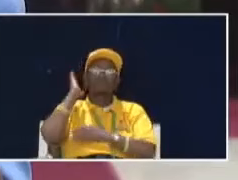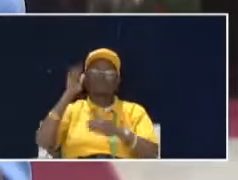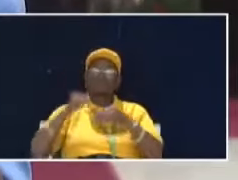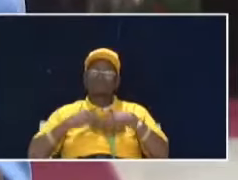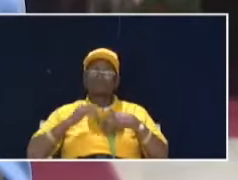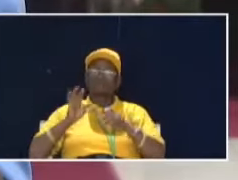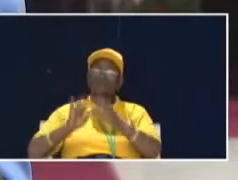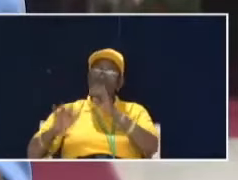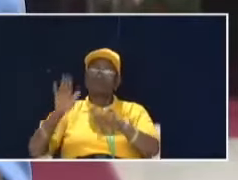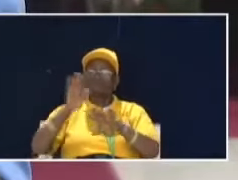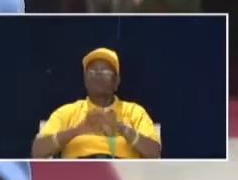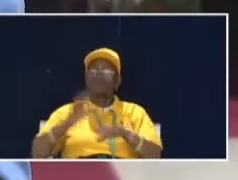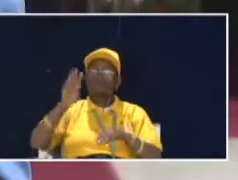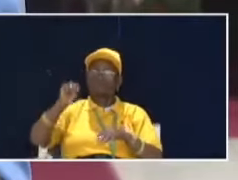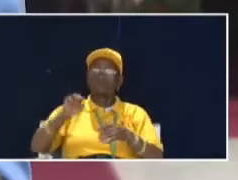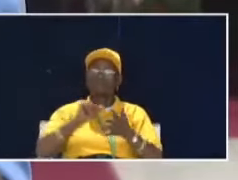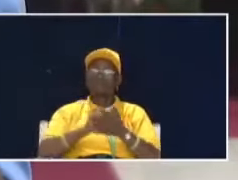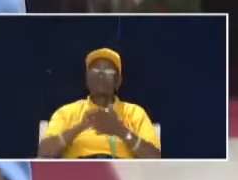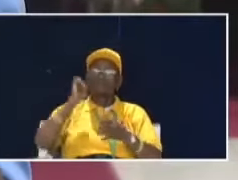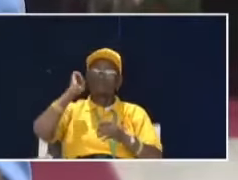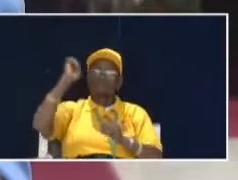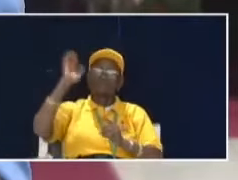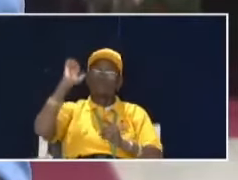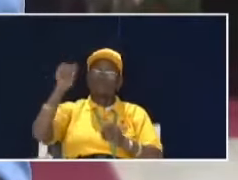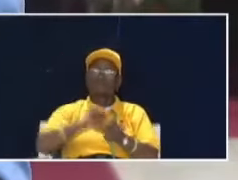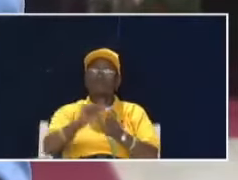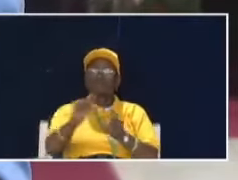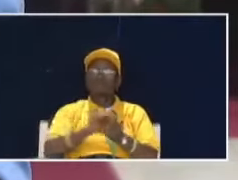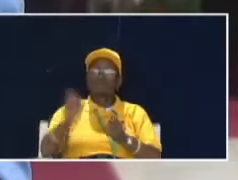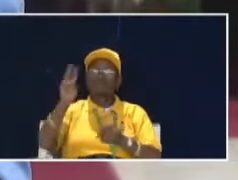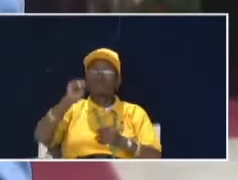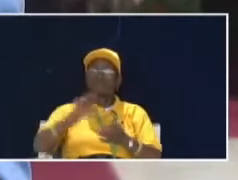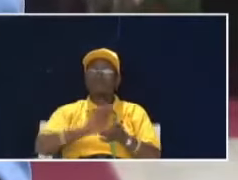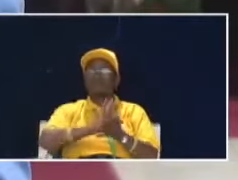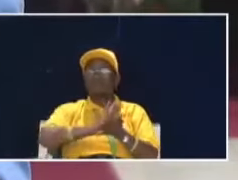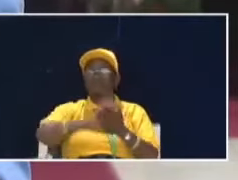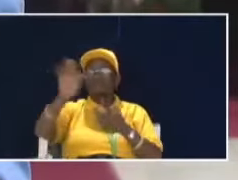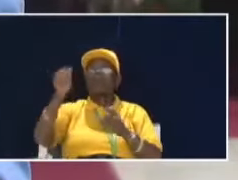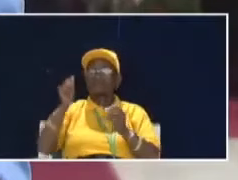them, that He will wash them clean with His blood.